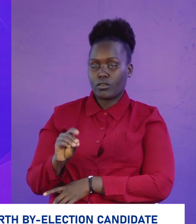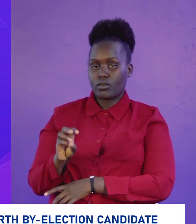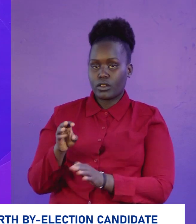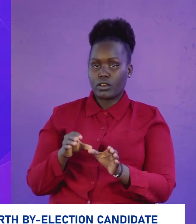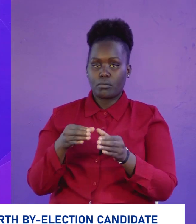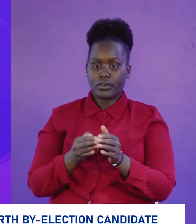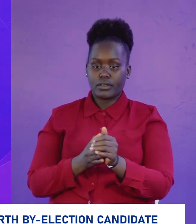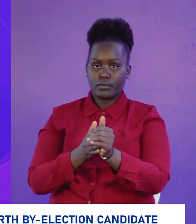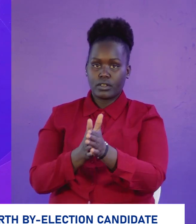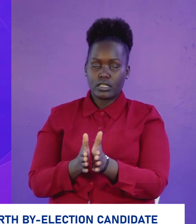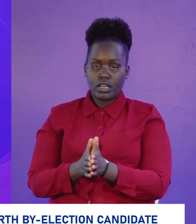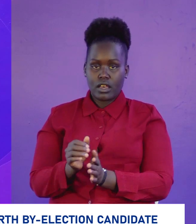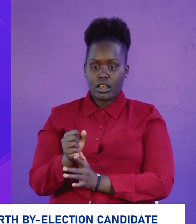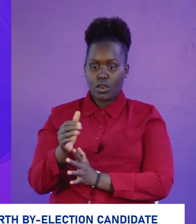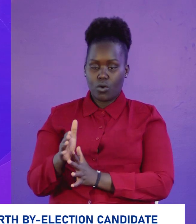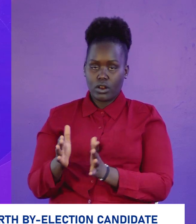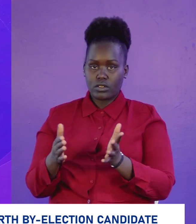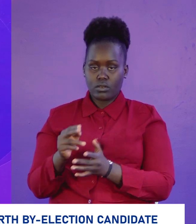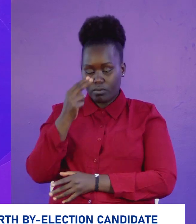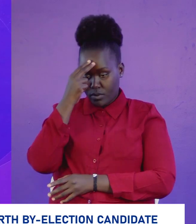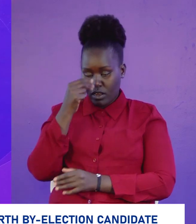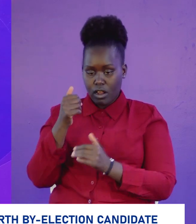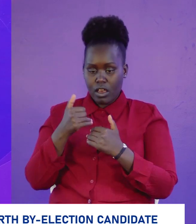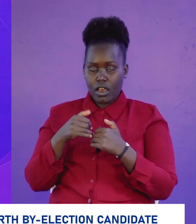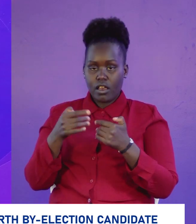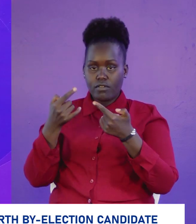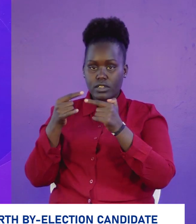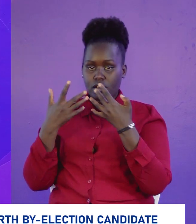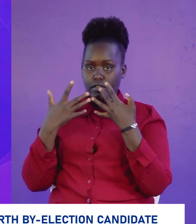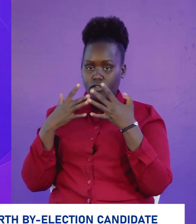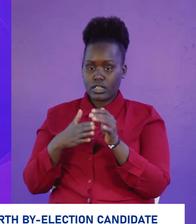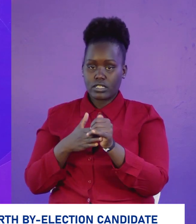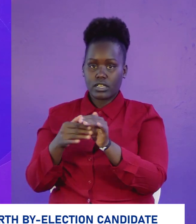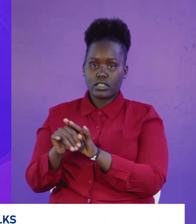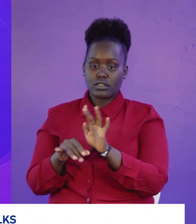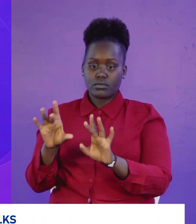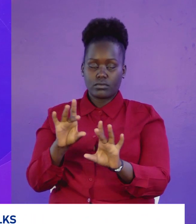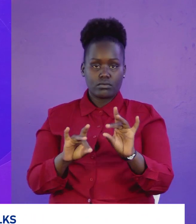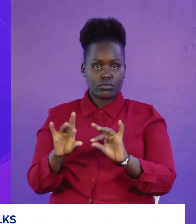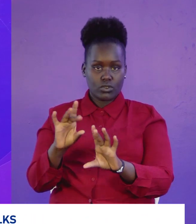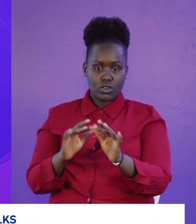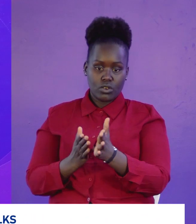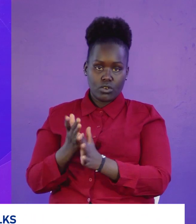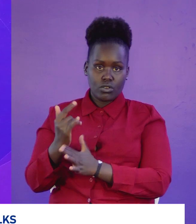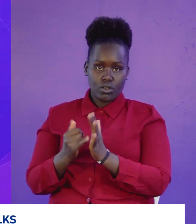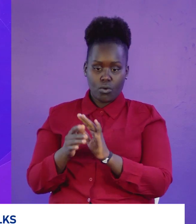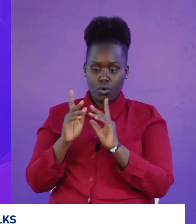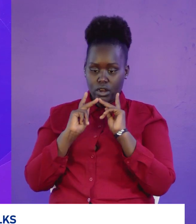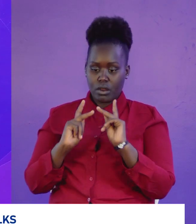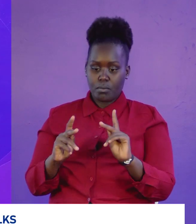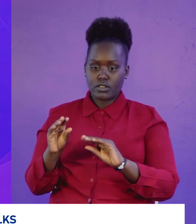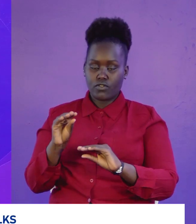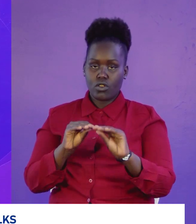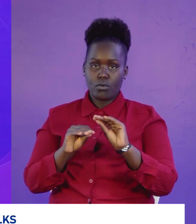And stakeholders in Narok have successfully concluded their leadership selection through peaceful nominational